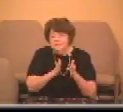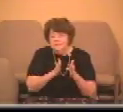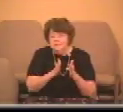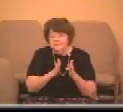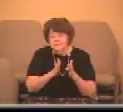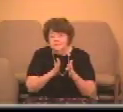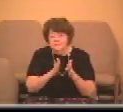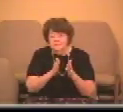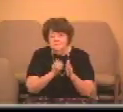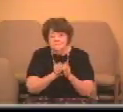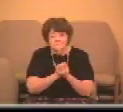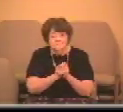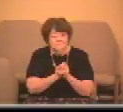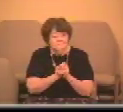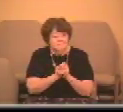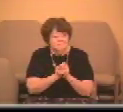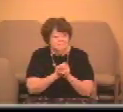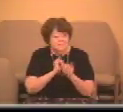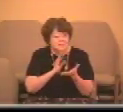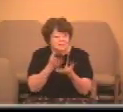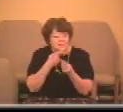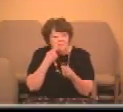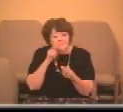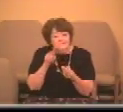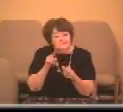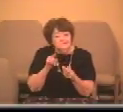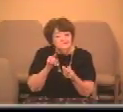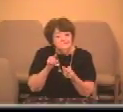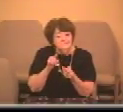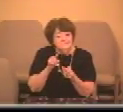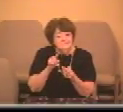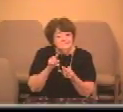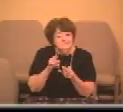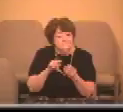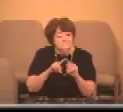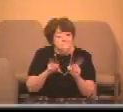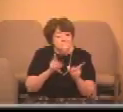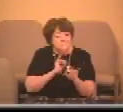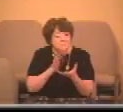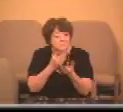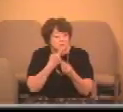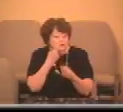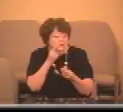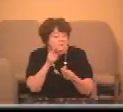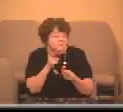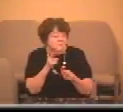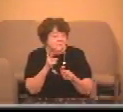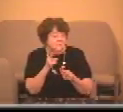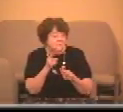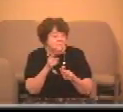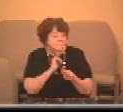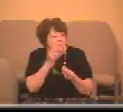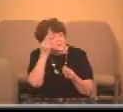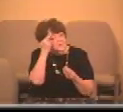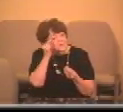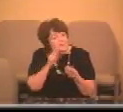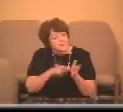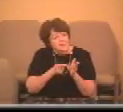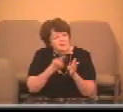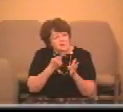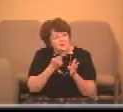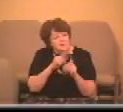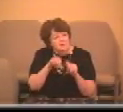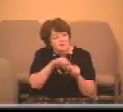to survive. I want to be clear about that. But I also want to be clear about this. I think that sometimes